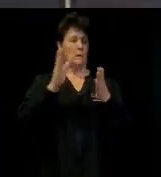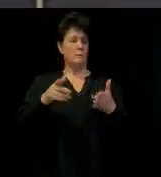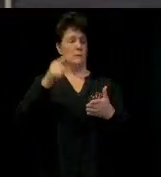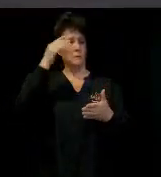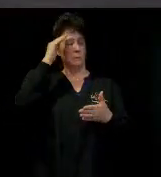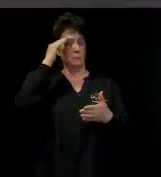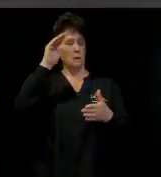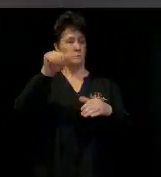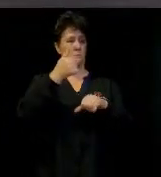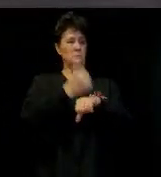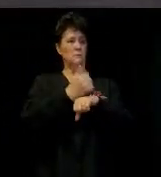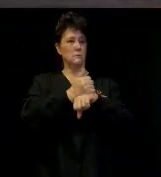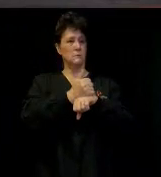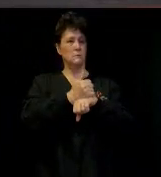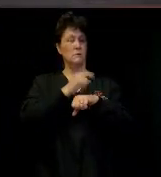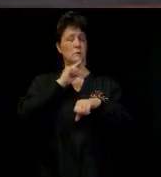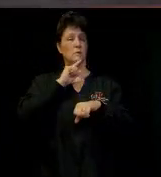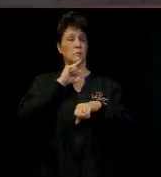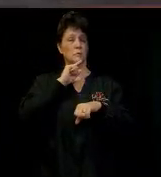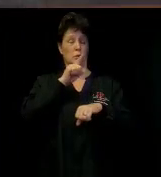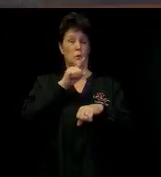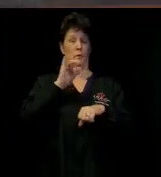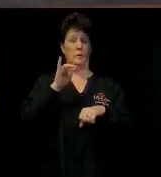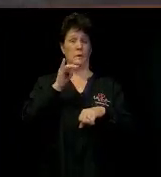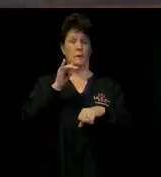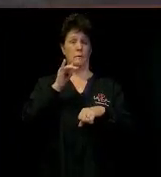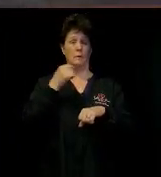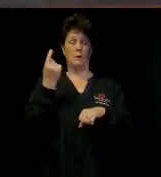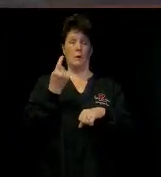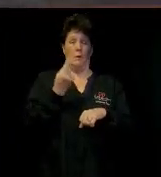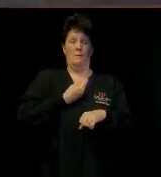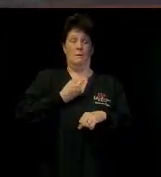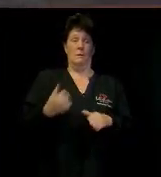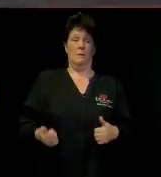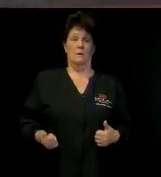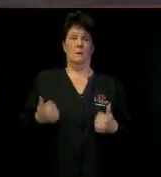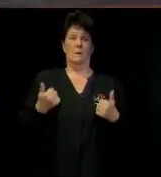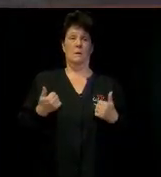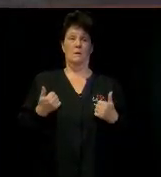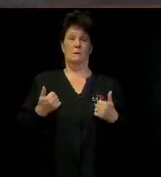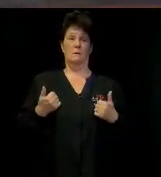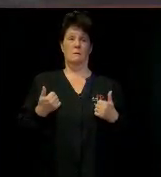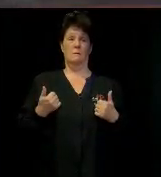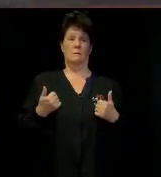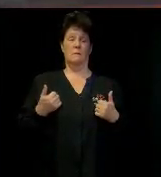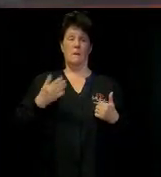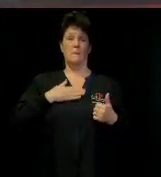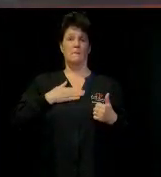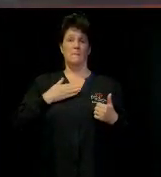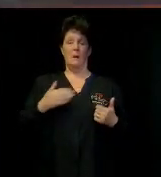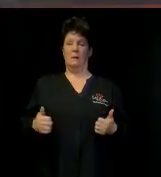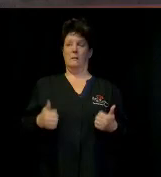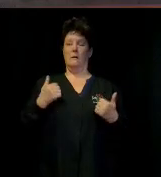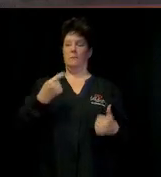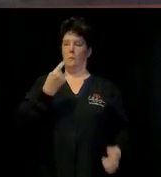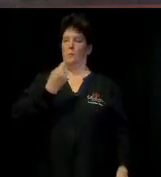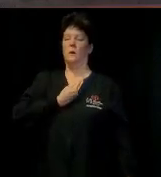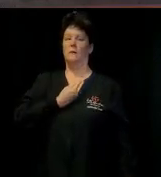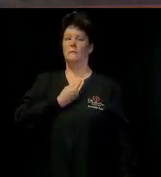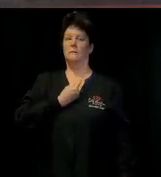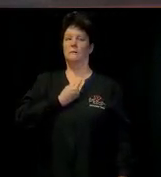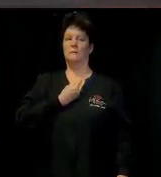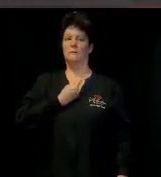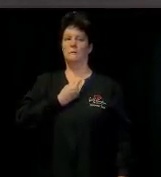The superior reality we are to only live in and be governed by in our lives. The